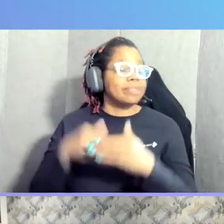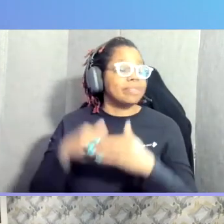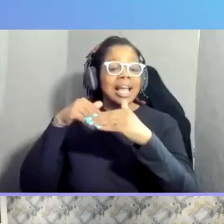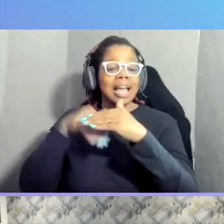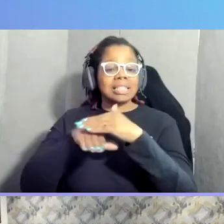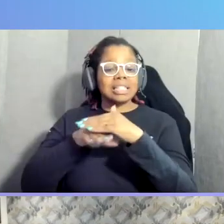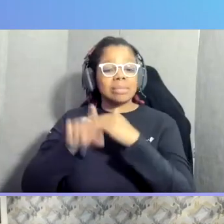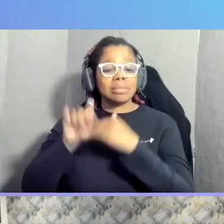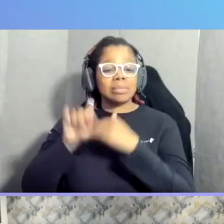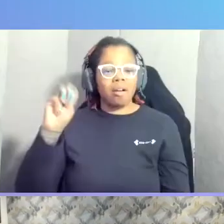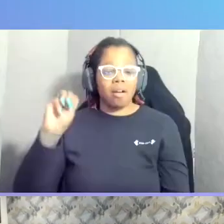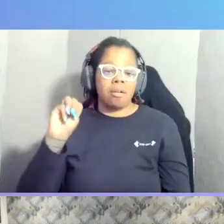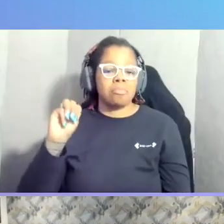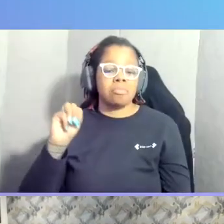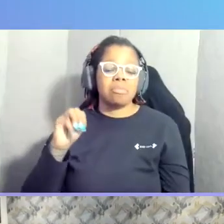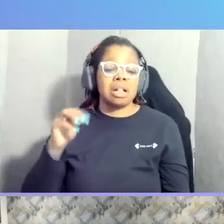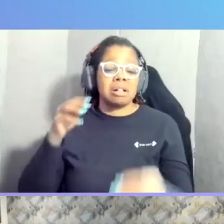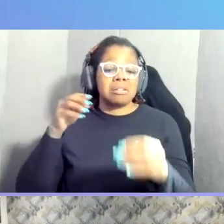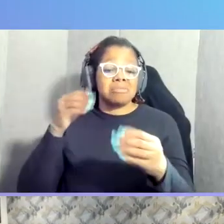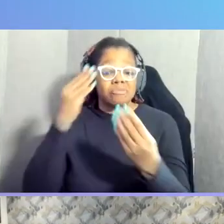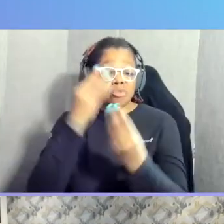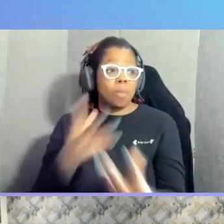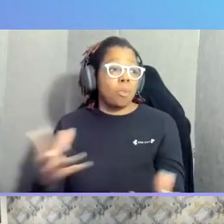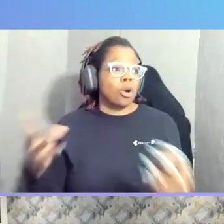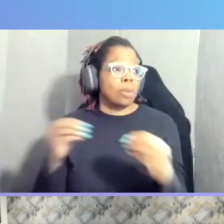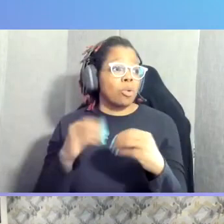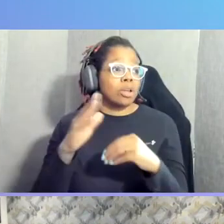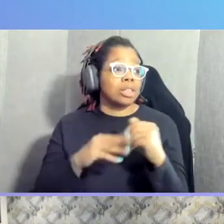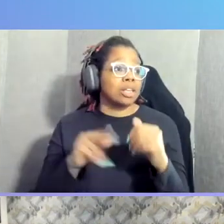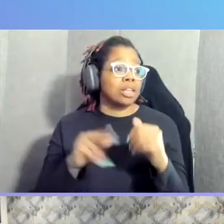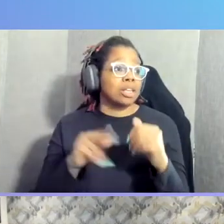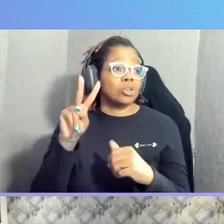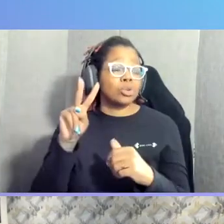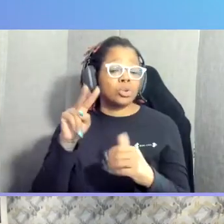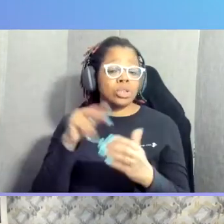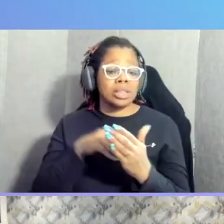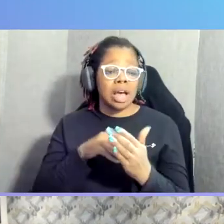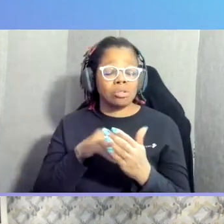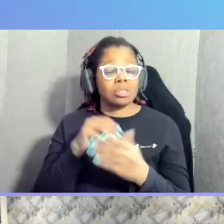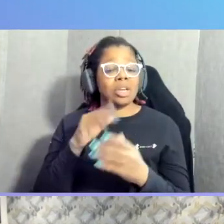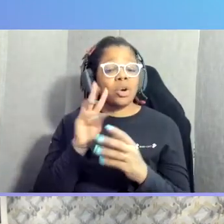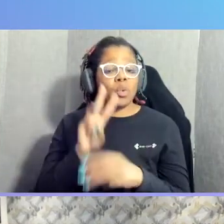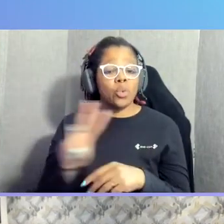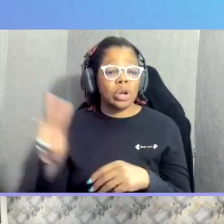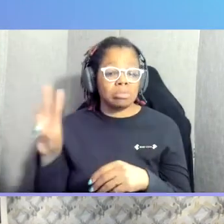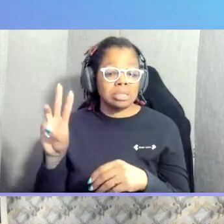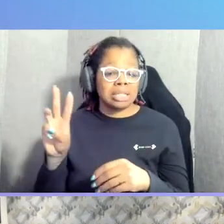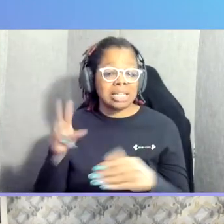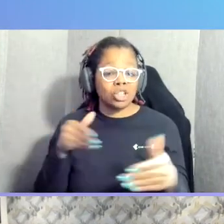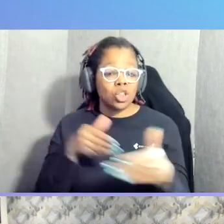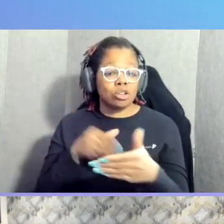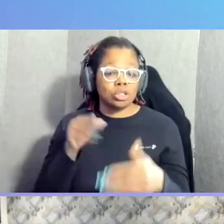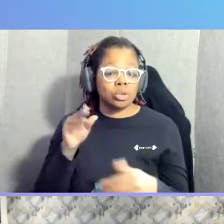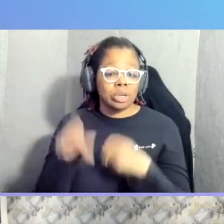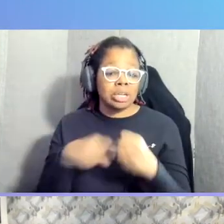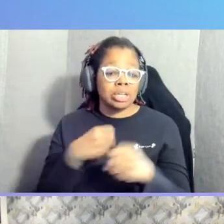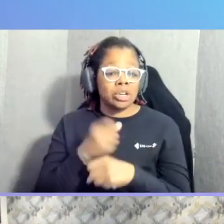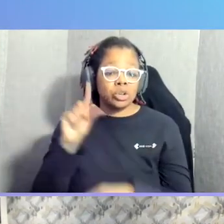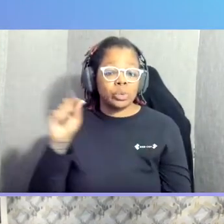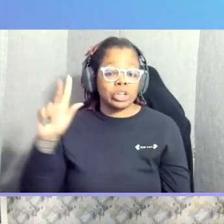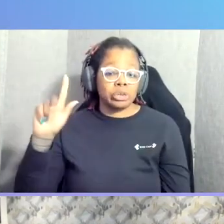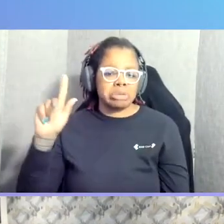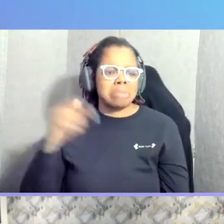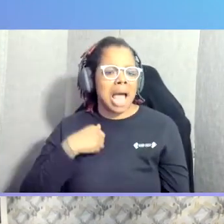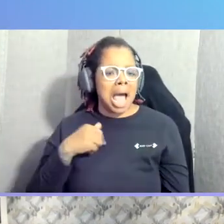Accessibility.com reported over 2,000 website lawsuits in 2023. I was impressed. I was